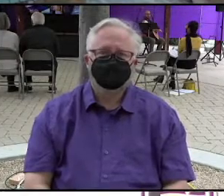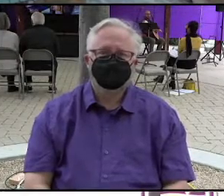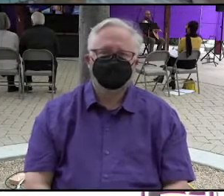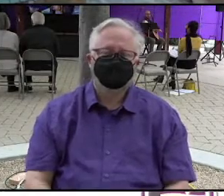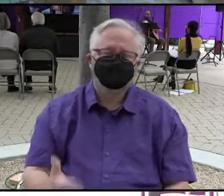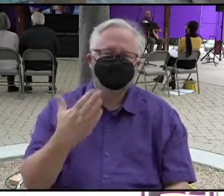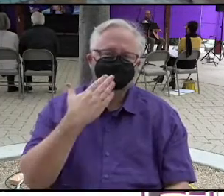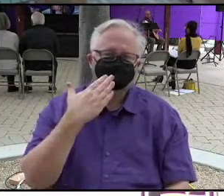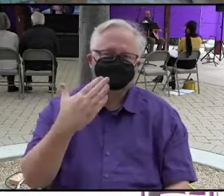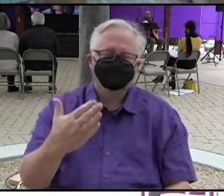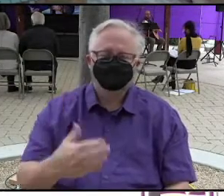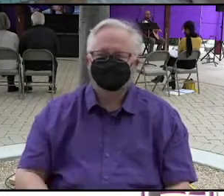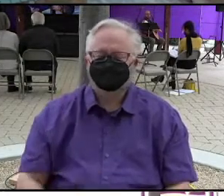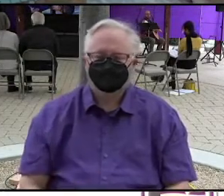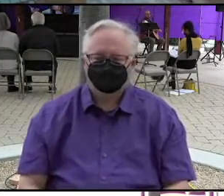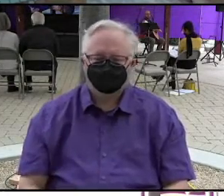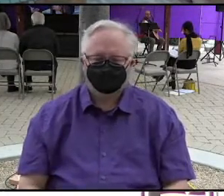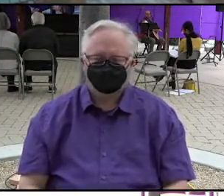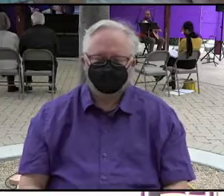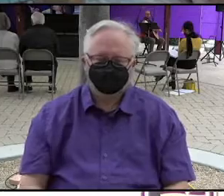Thank you.